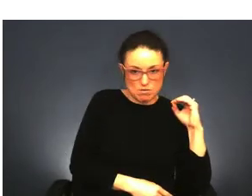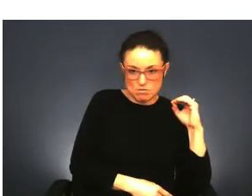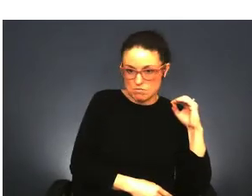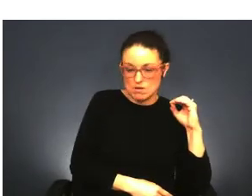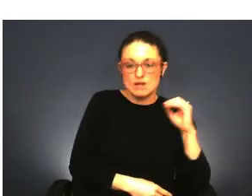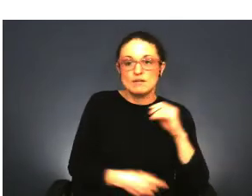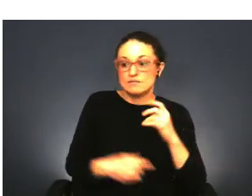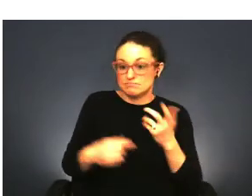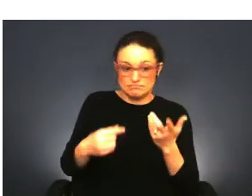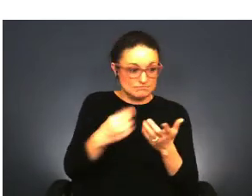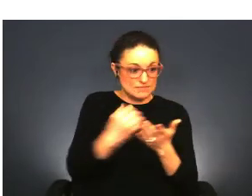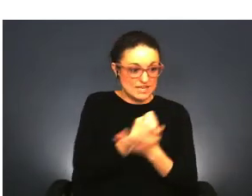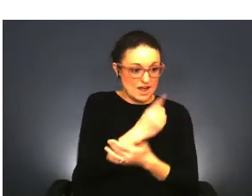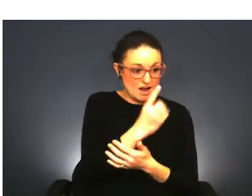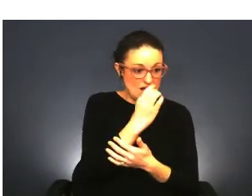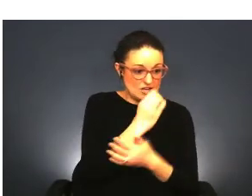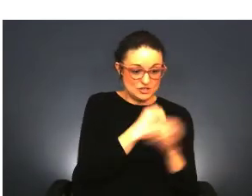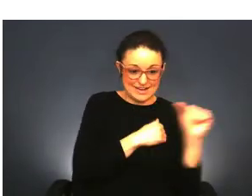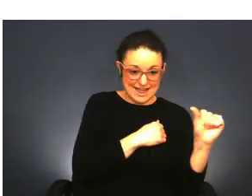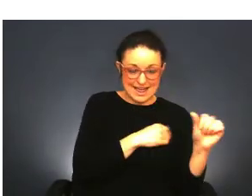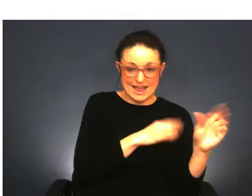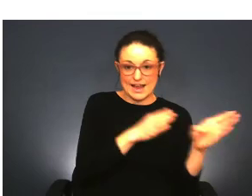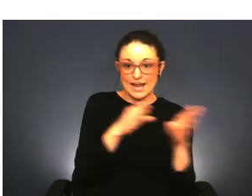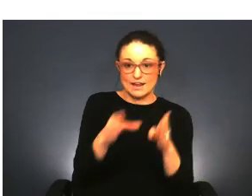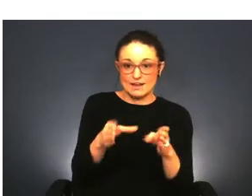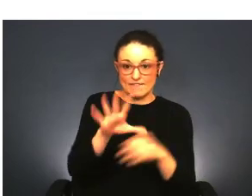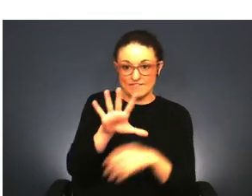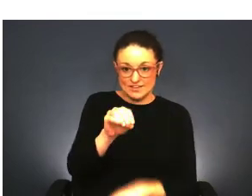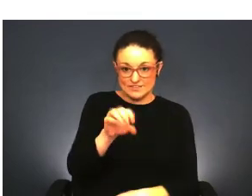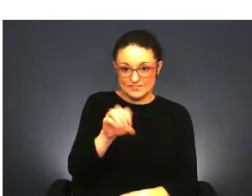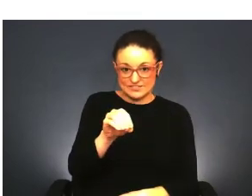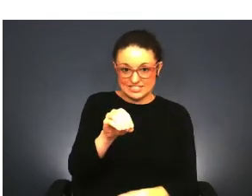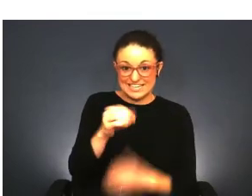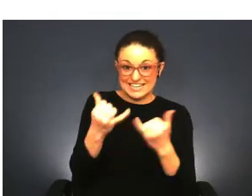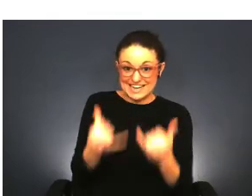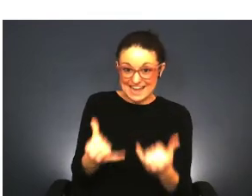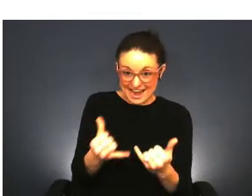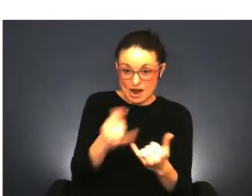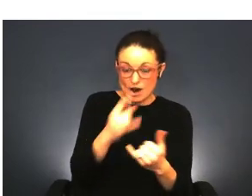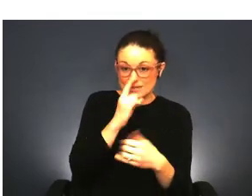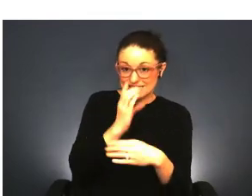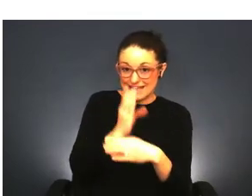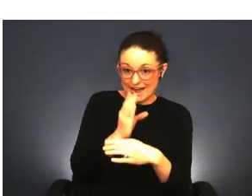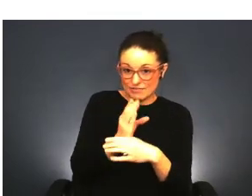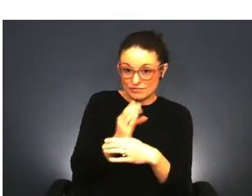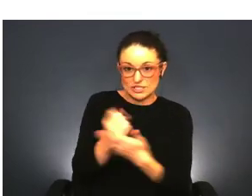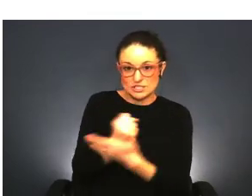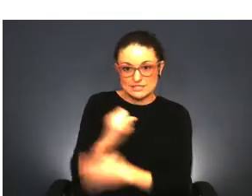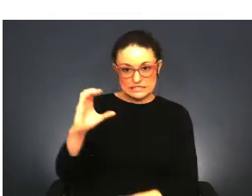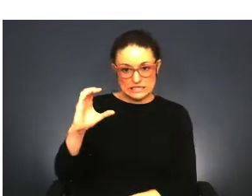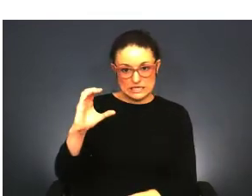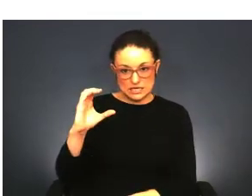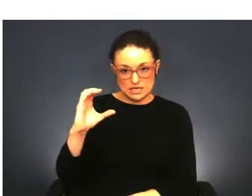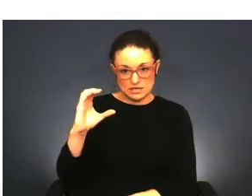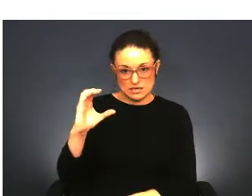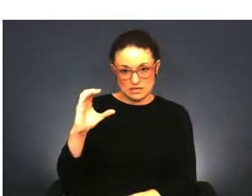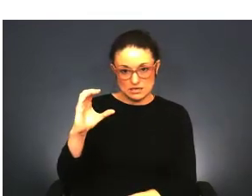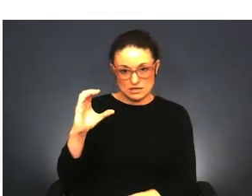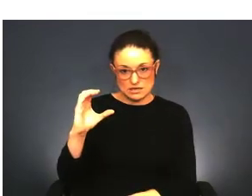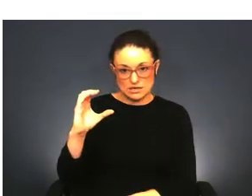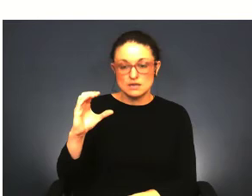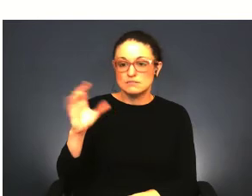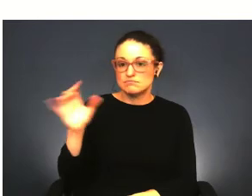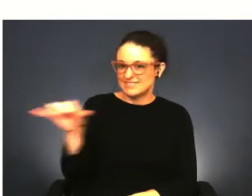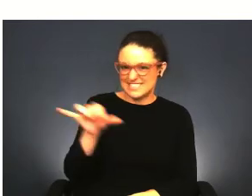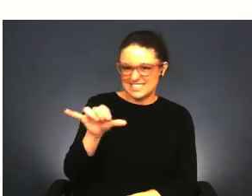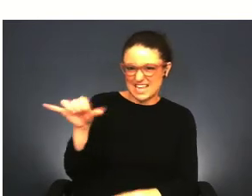got an A. The next assignment, he got a 50. He's now on average earning a C. And this is happening in the assignments